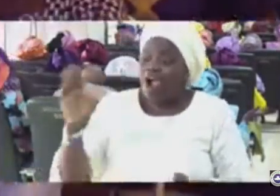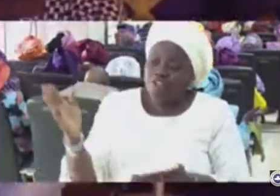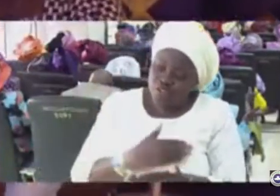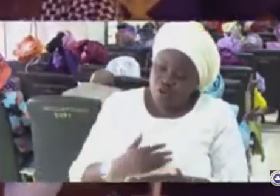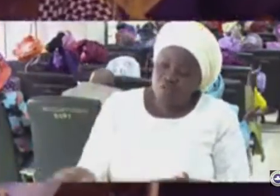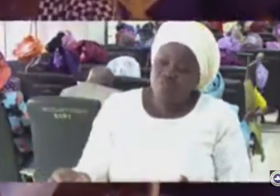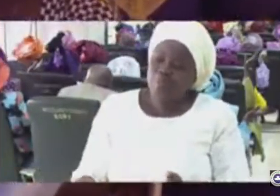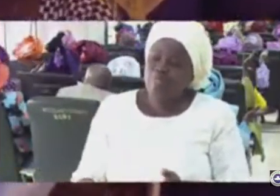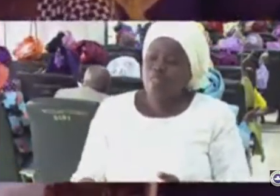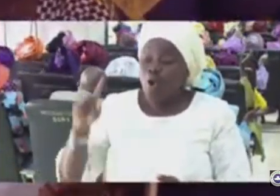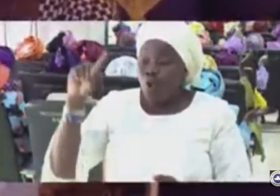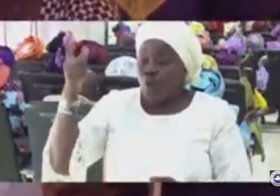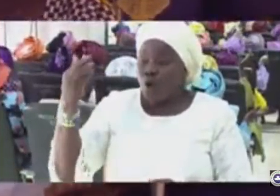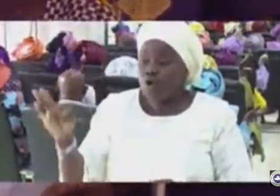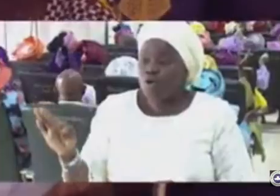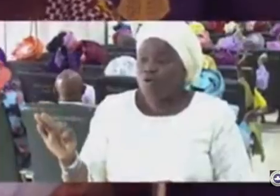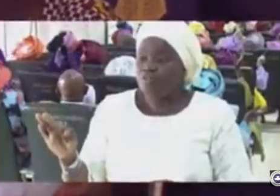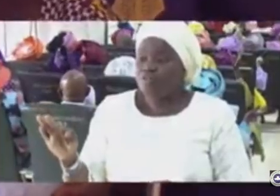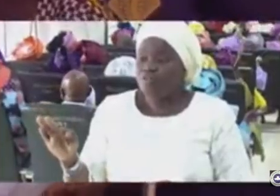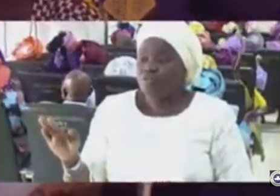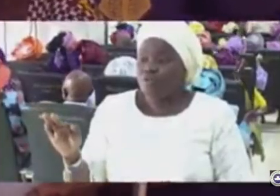Boria Muga.